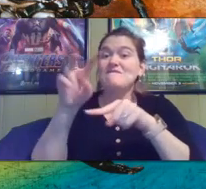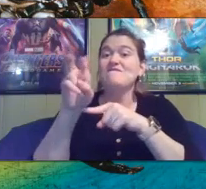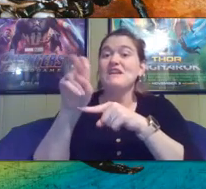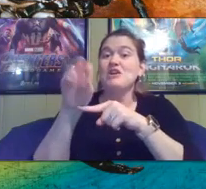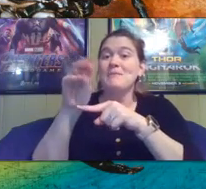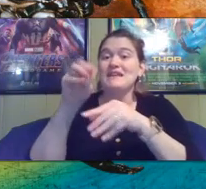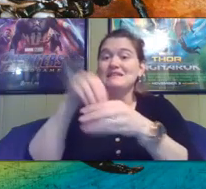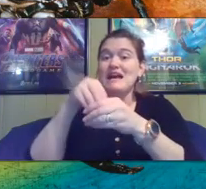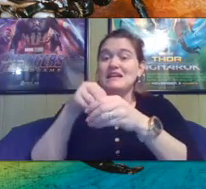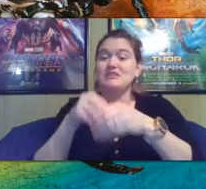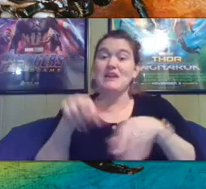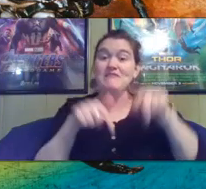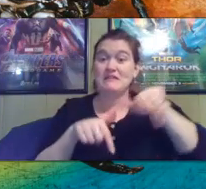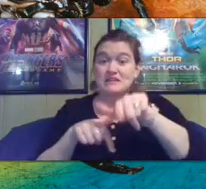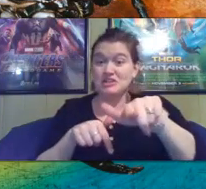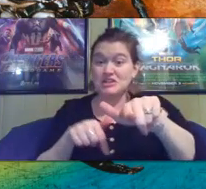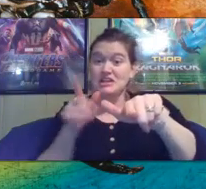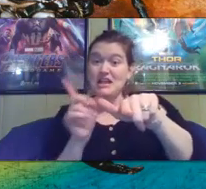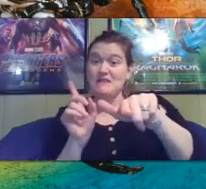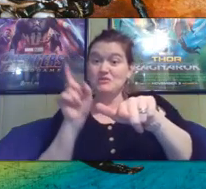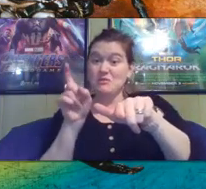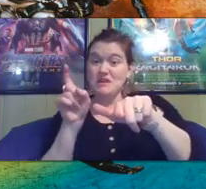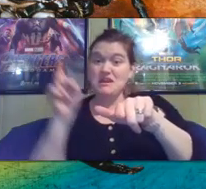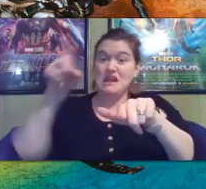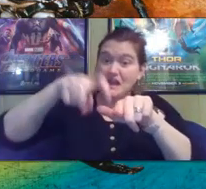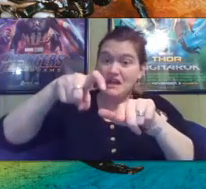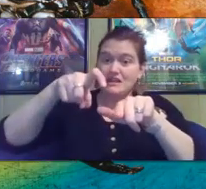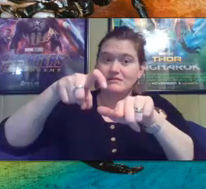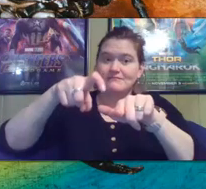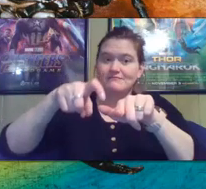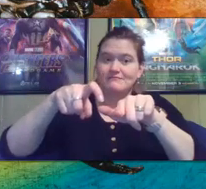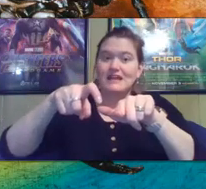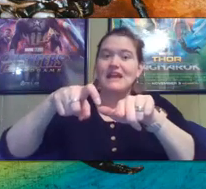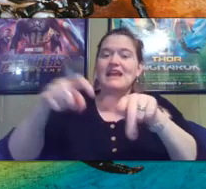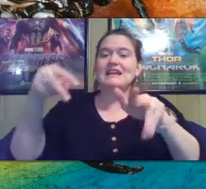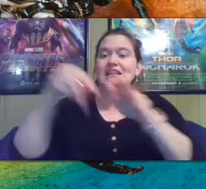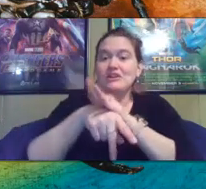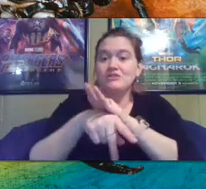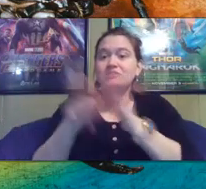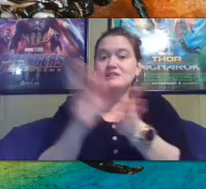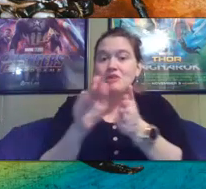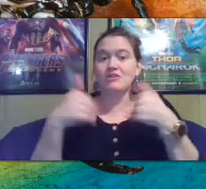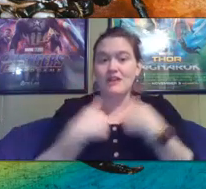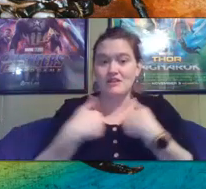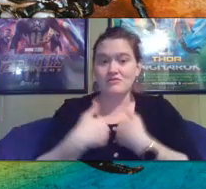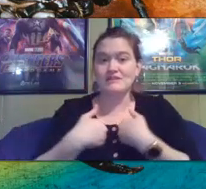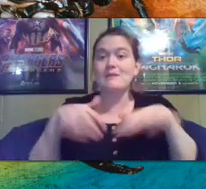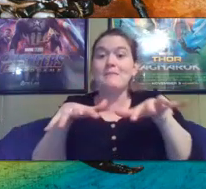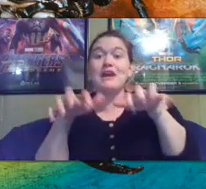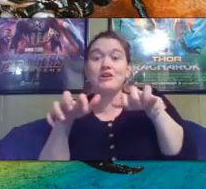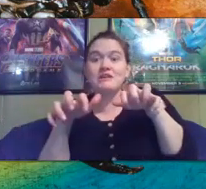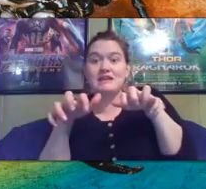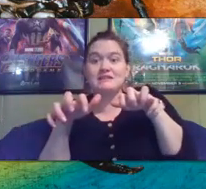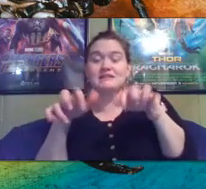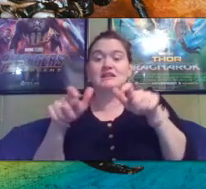has venom inside. So we have a lizard, scorpion, and it kills the smaller animals and